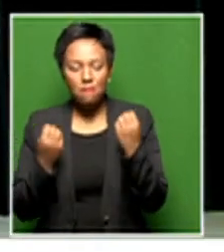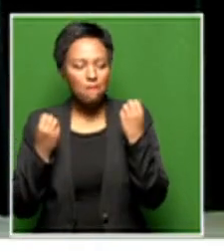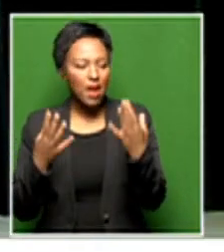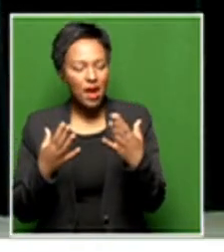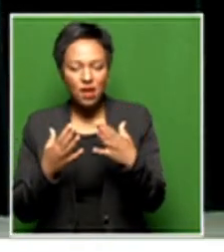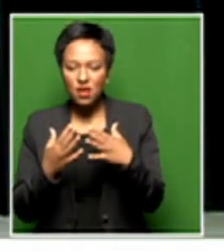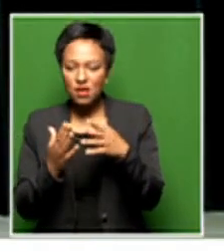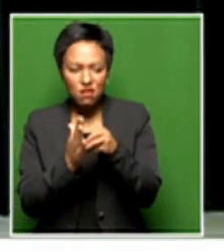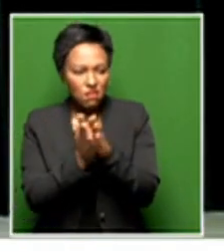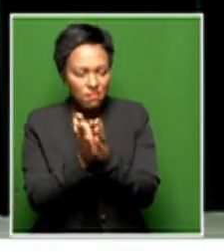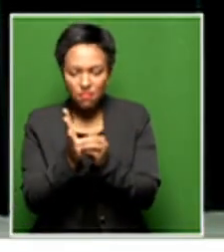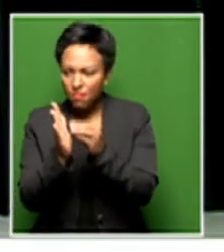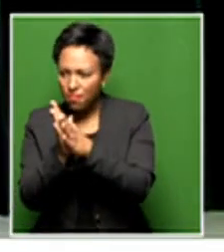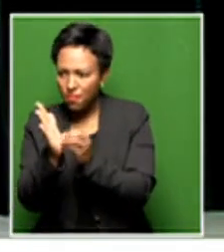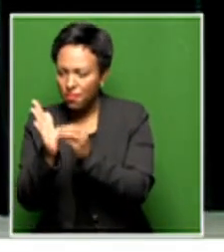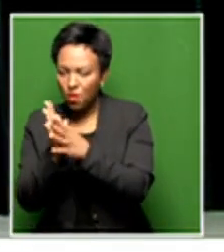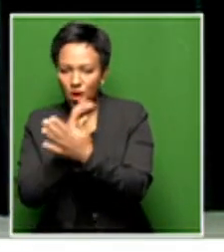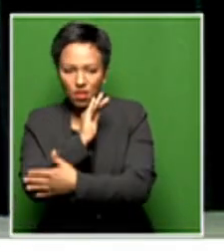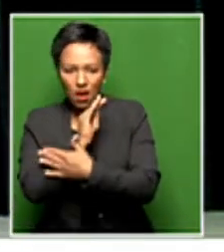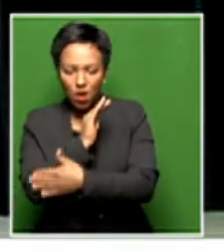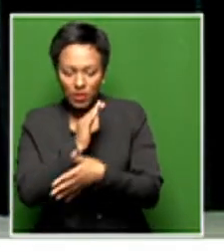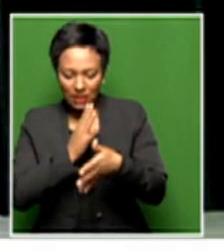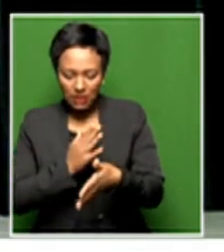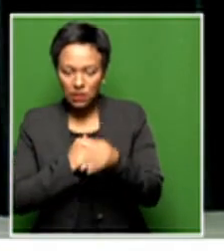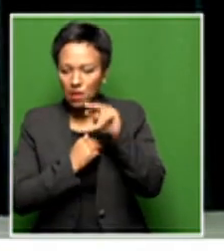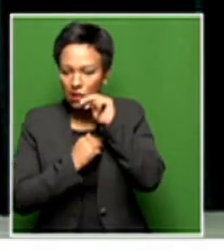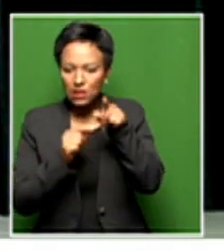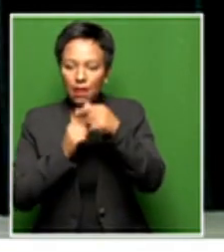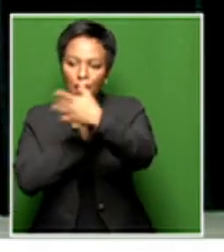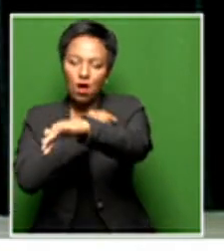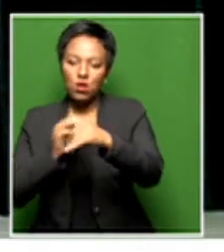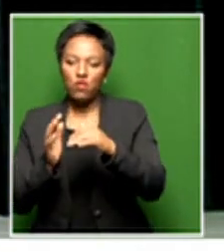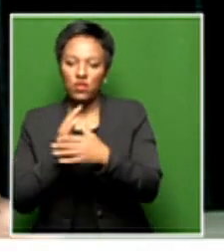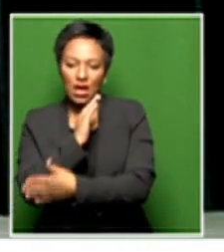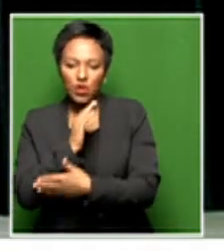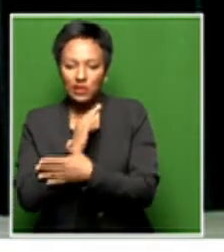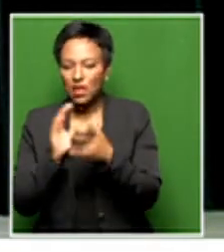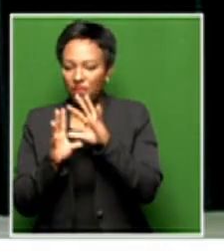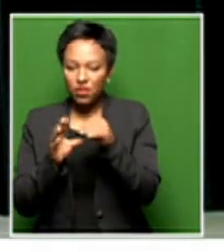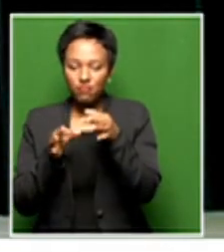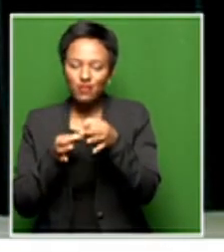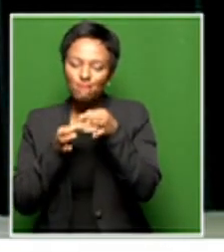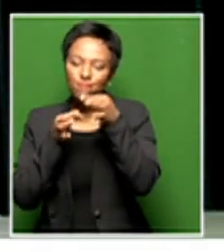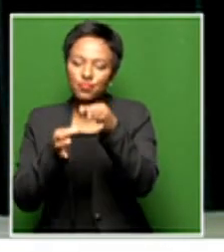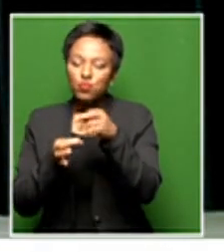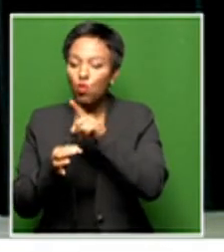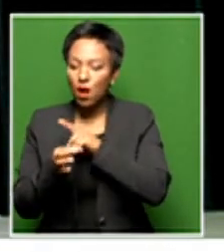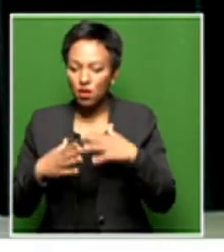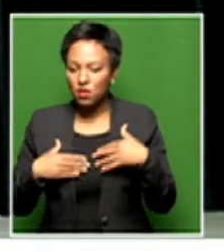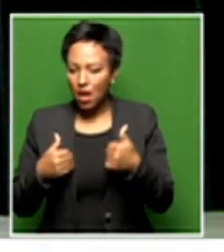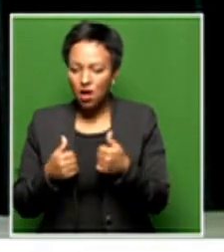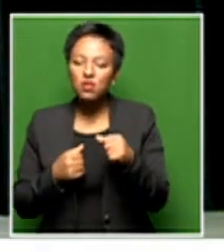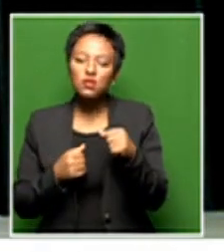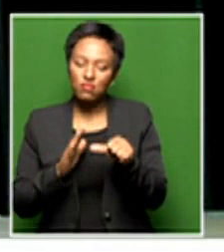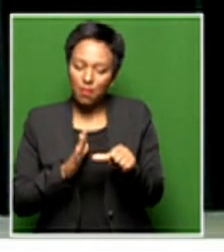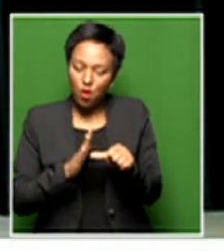gigs lined up in the country and outside the country. Everything had to be postponed, of course, because health comes first. But it also gave